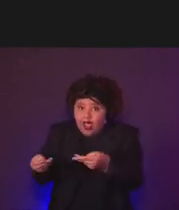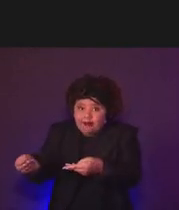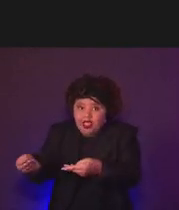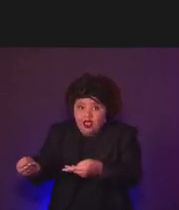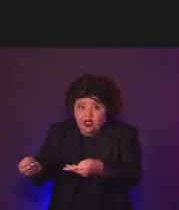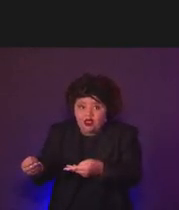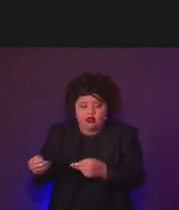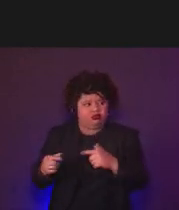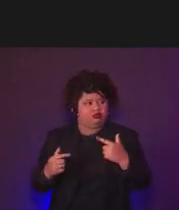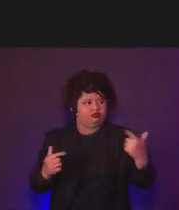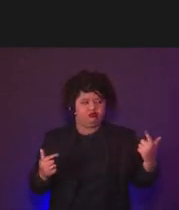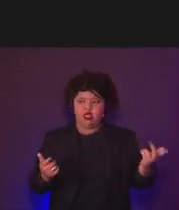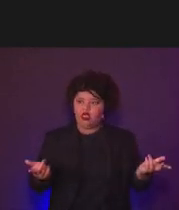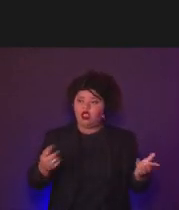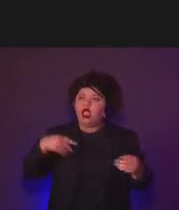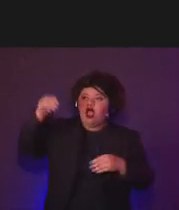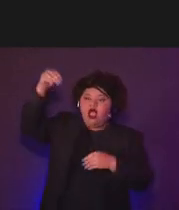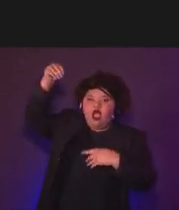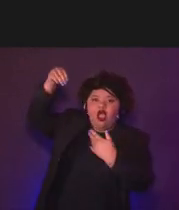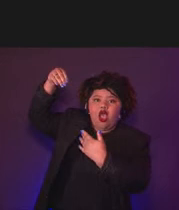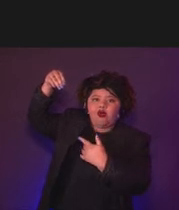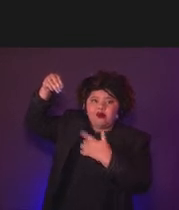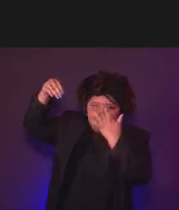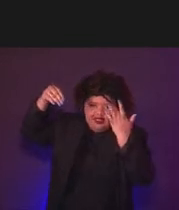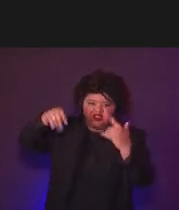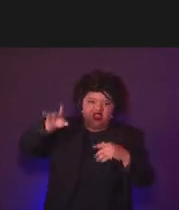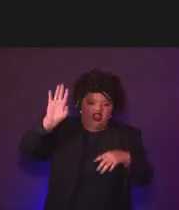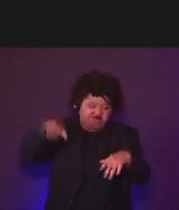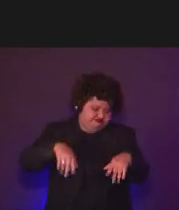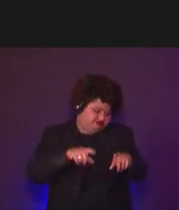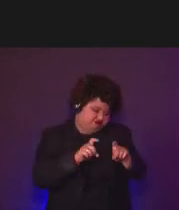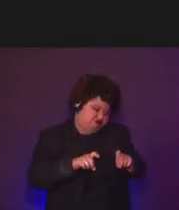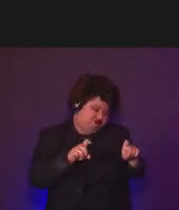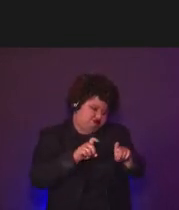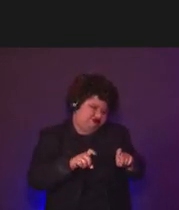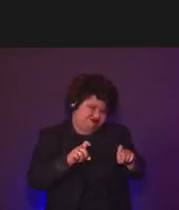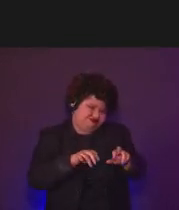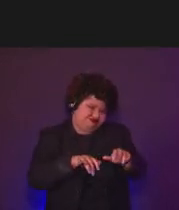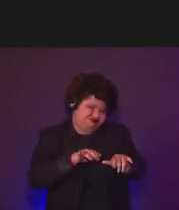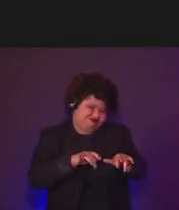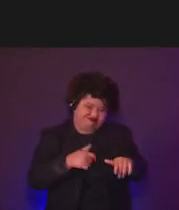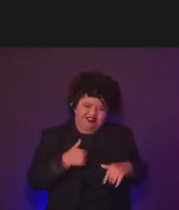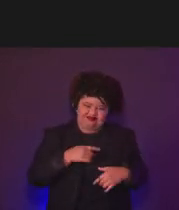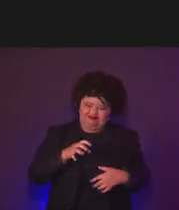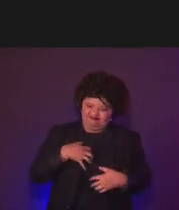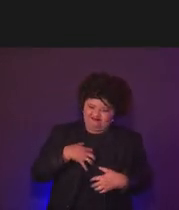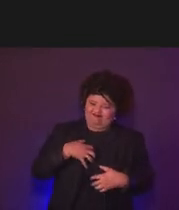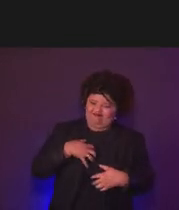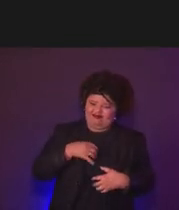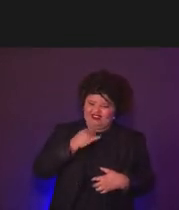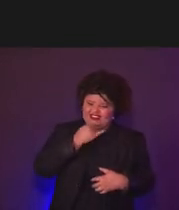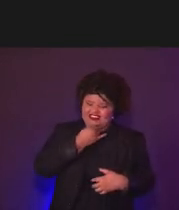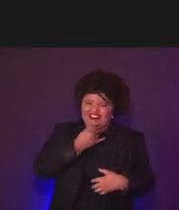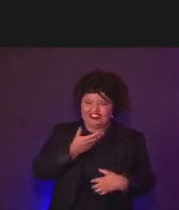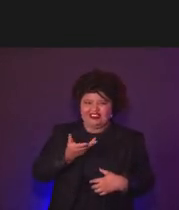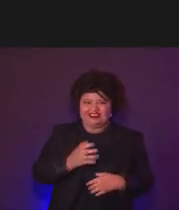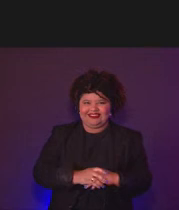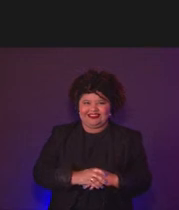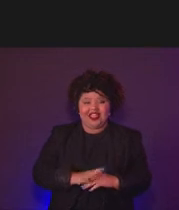How sad. Anyway, as for myself, I was a foreign correspondent for the New York